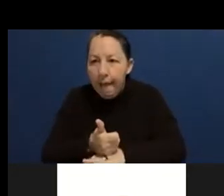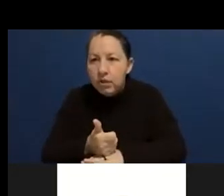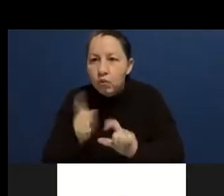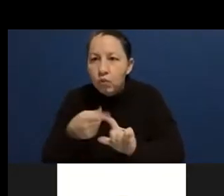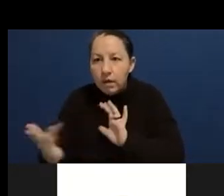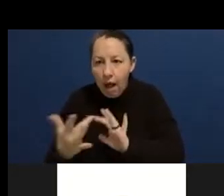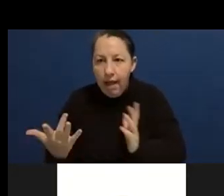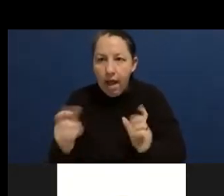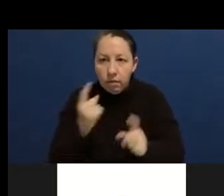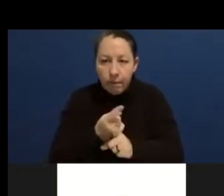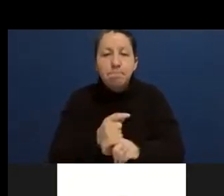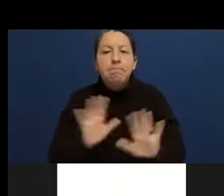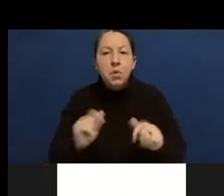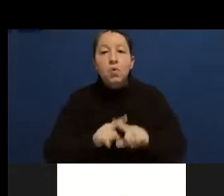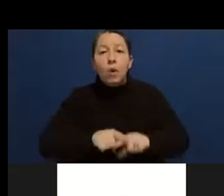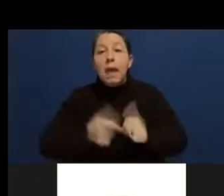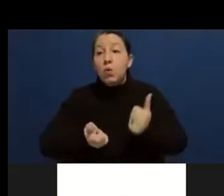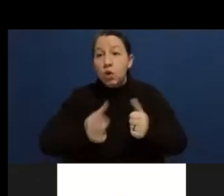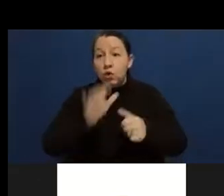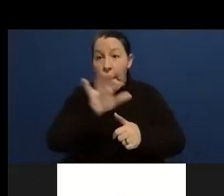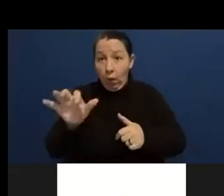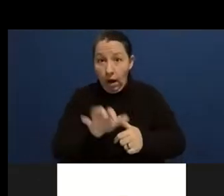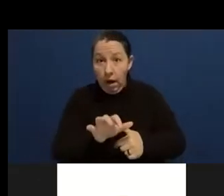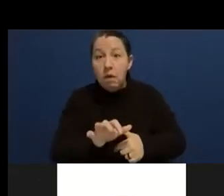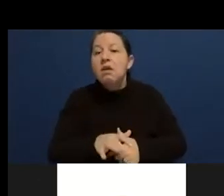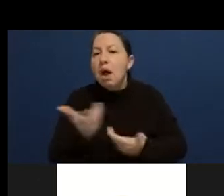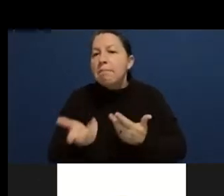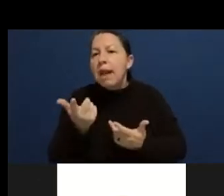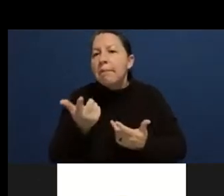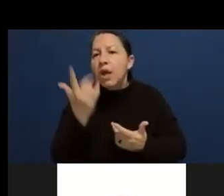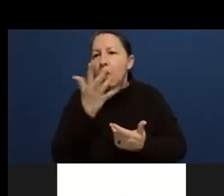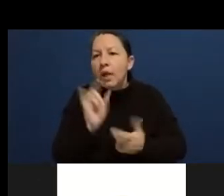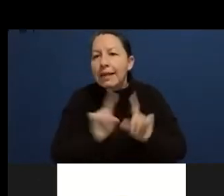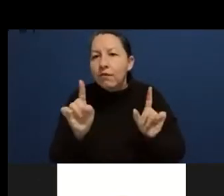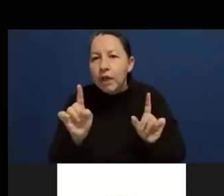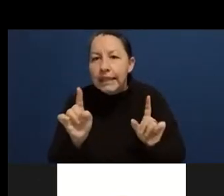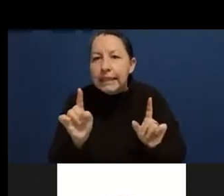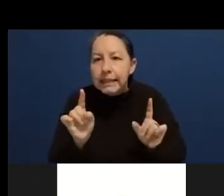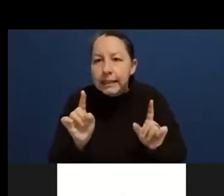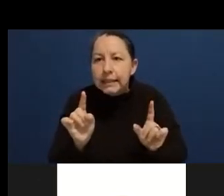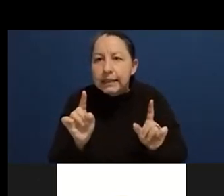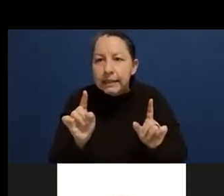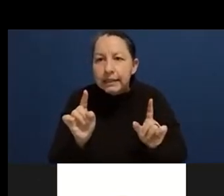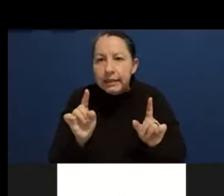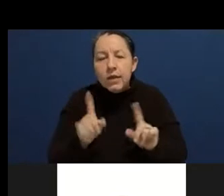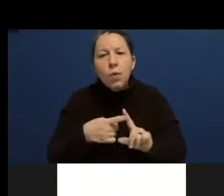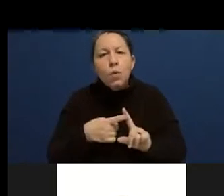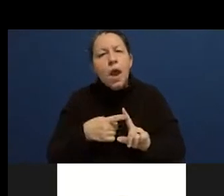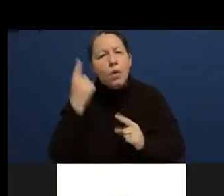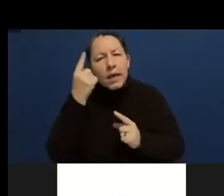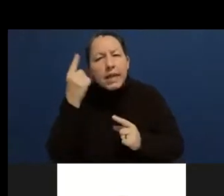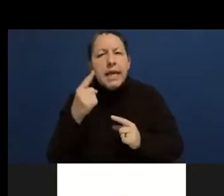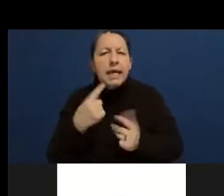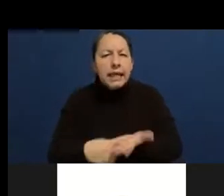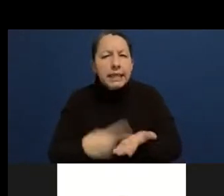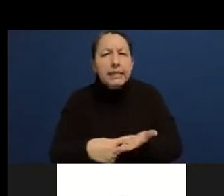And so depending upon those areas, it may look different. And so when we talk about boarding schools in